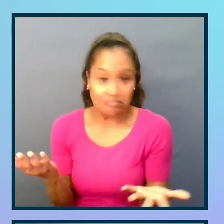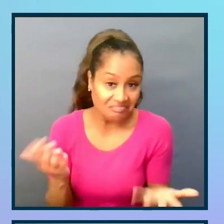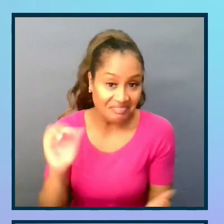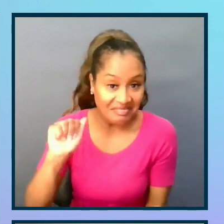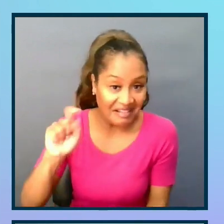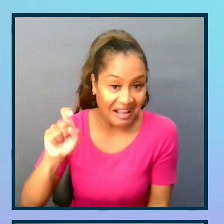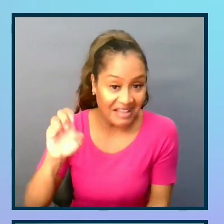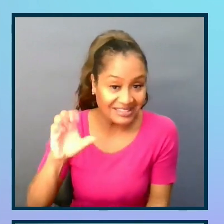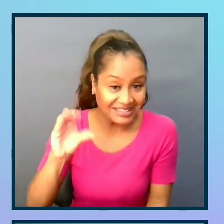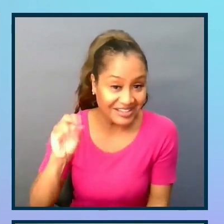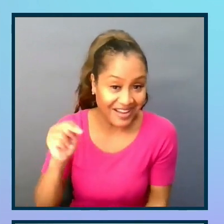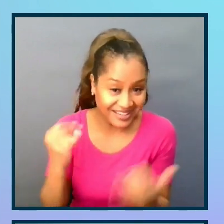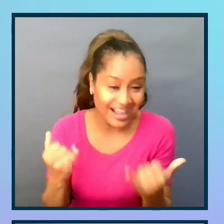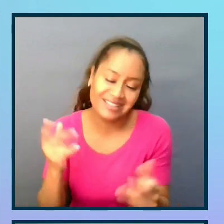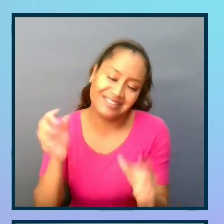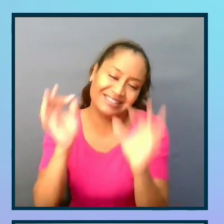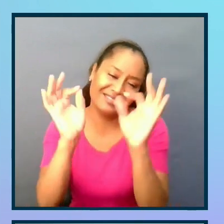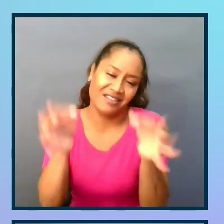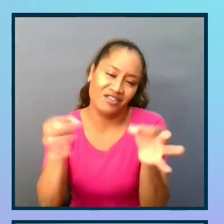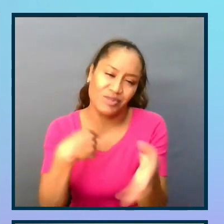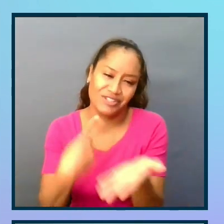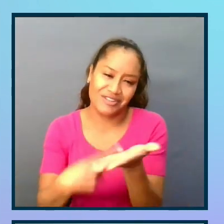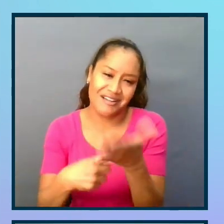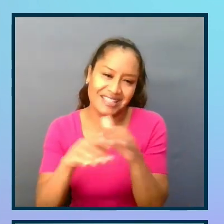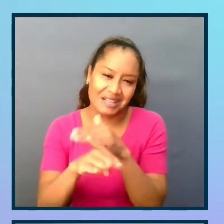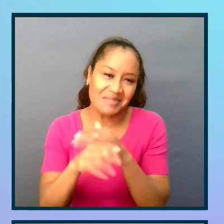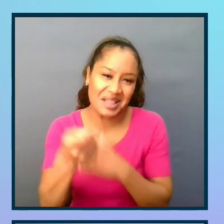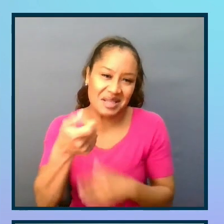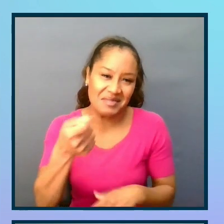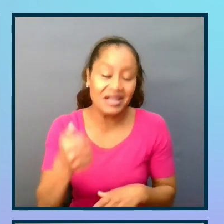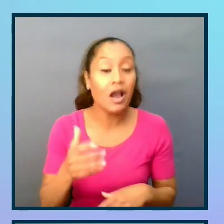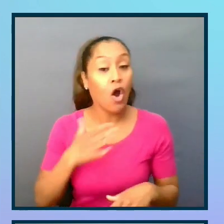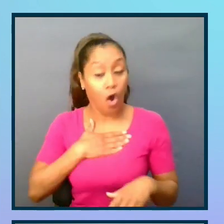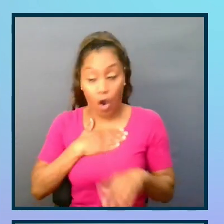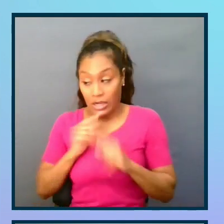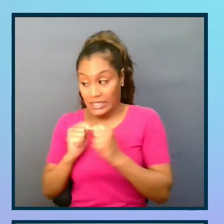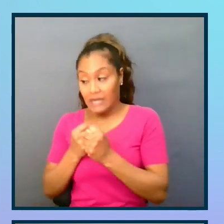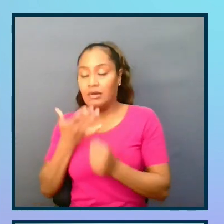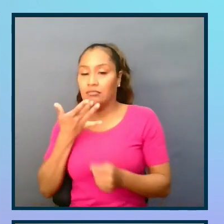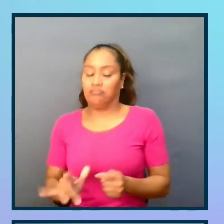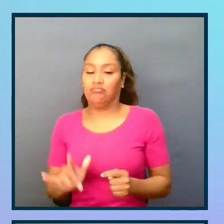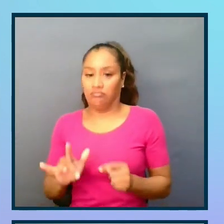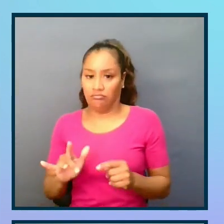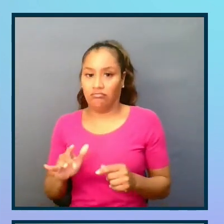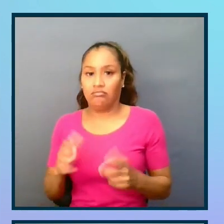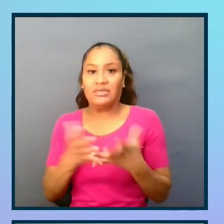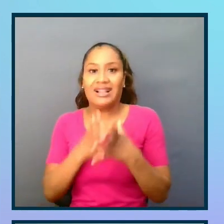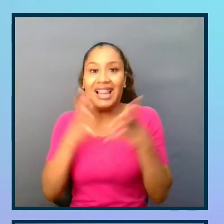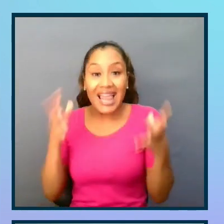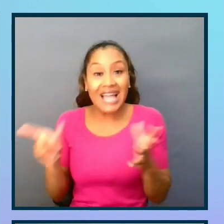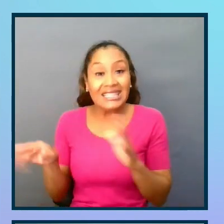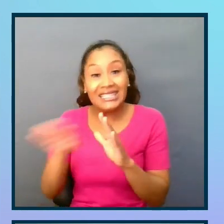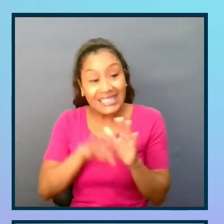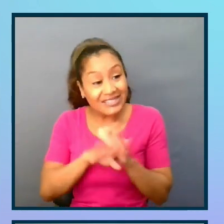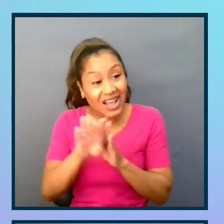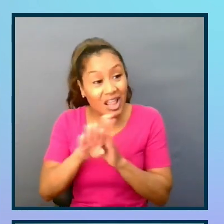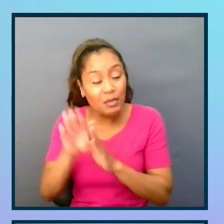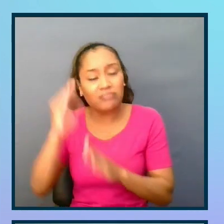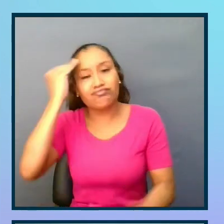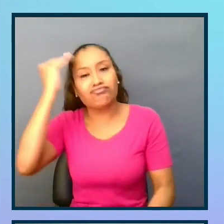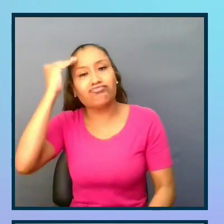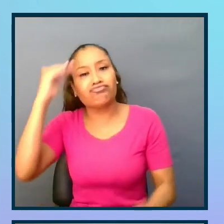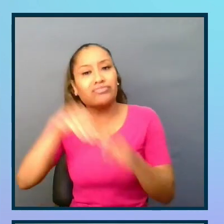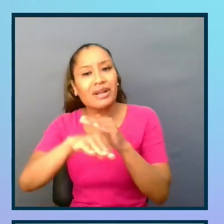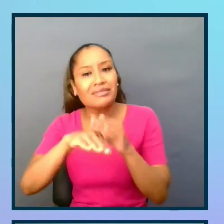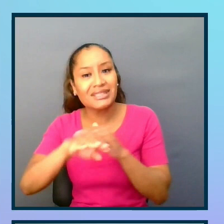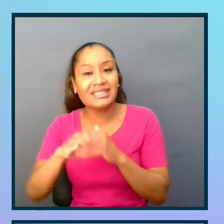we're definitely gonna be talking about accessibility a little bit. Our team actually is fortunate enough to have a lot of developers who are familiar with accessibility. Some of them